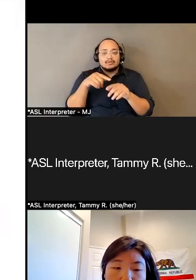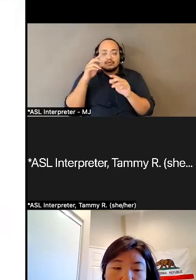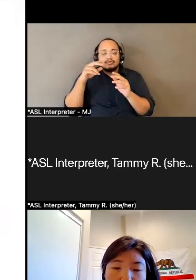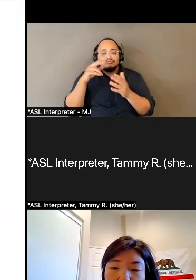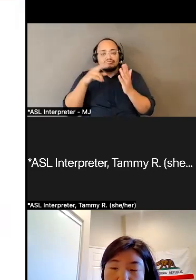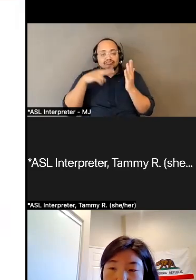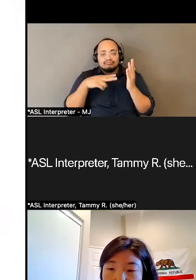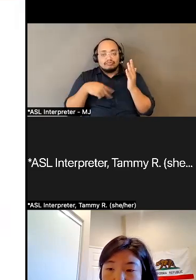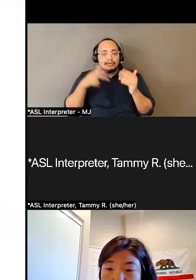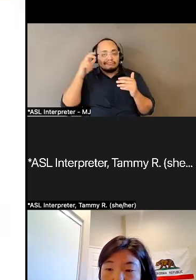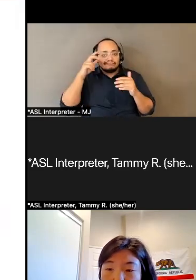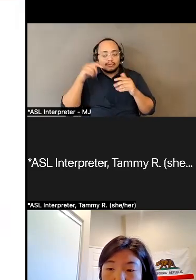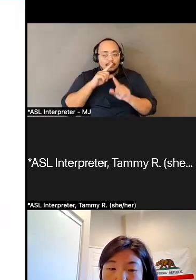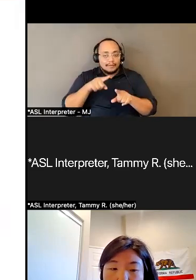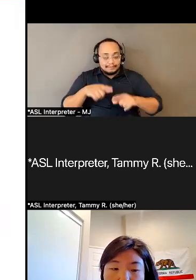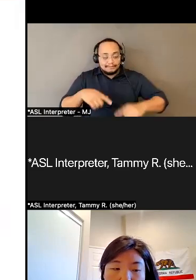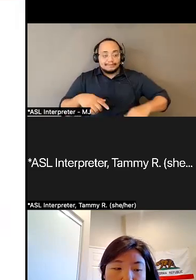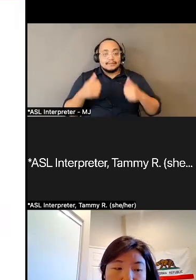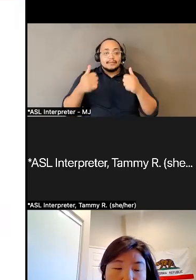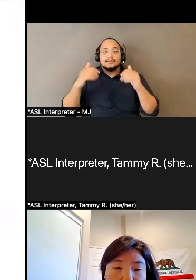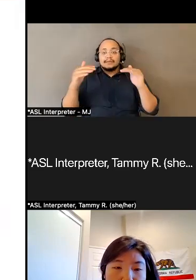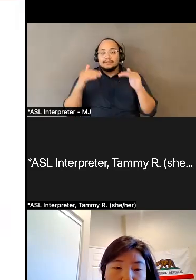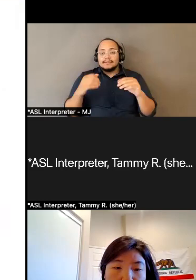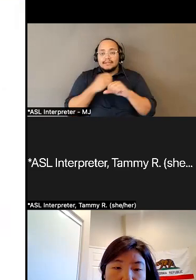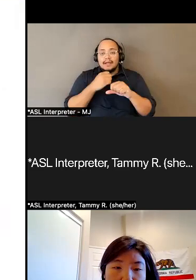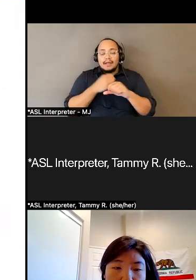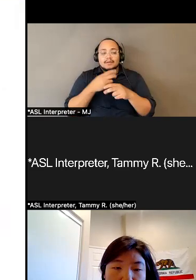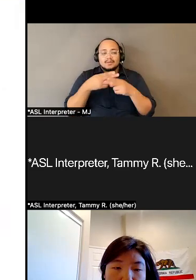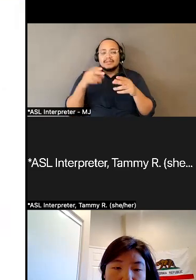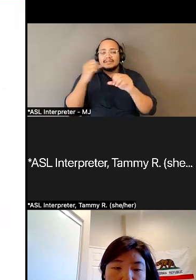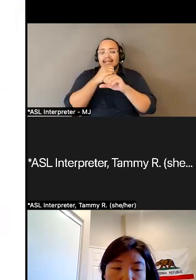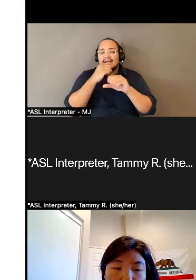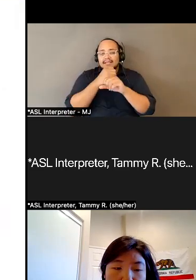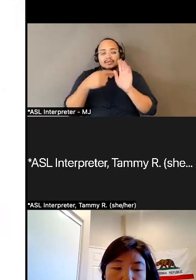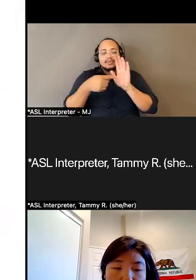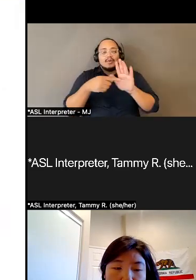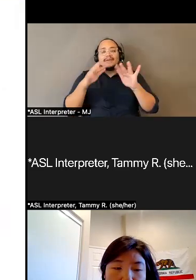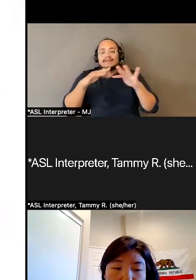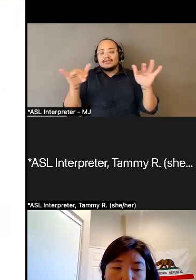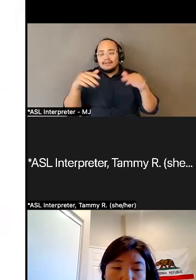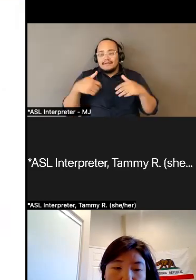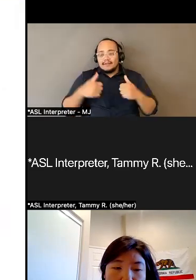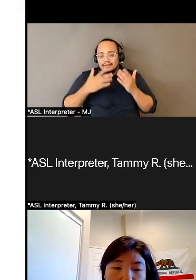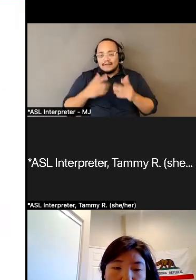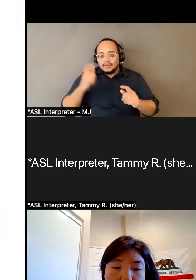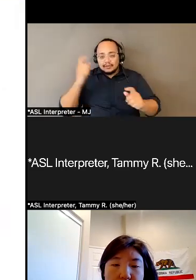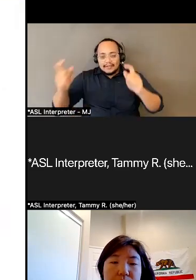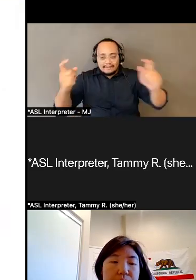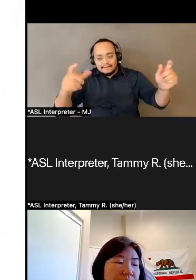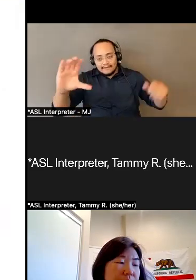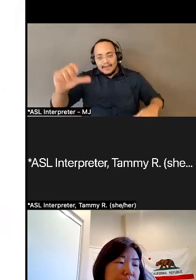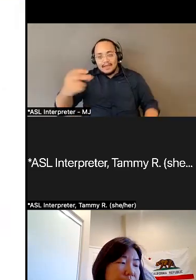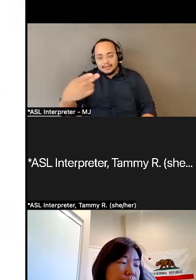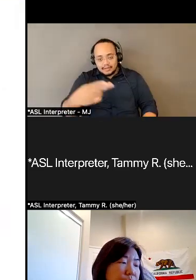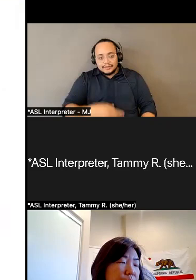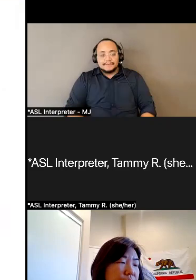This slide shows some quick stats demonstrating the diversity of the survivors who we got cash to and who contributed